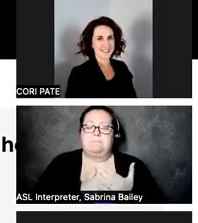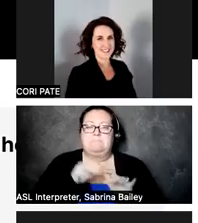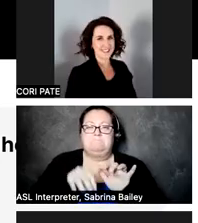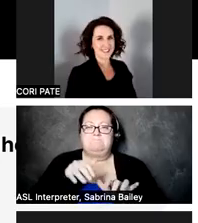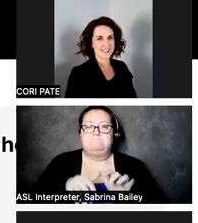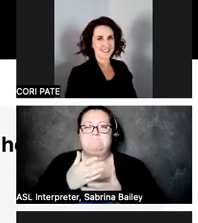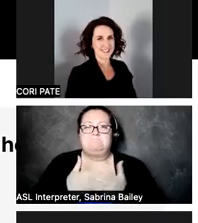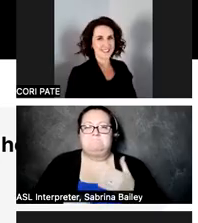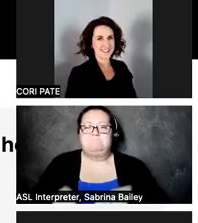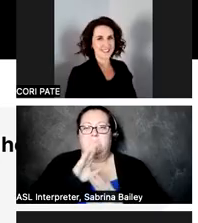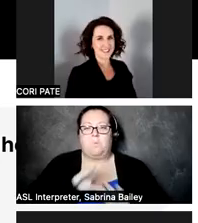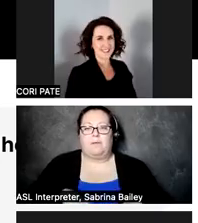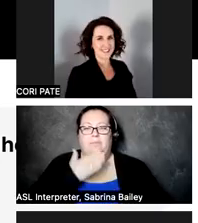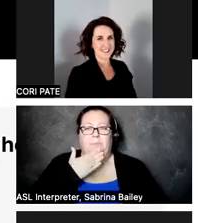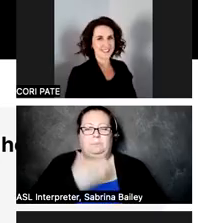quiet.